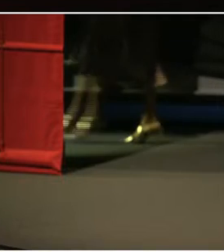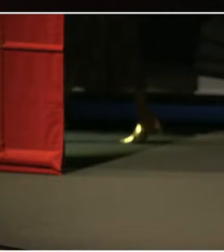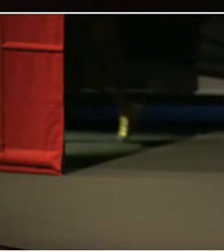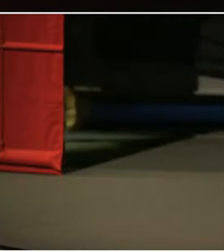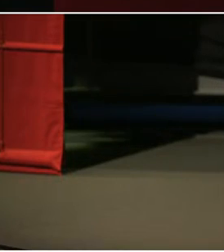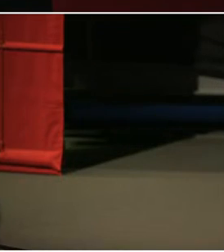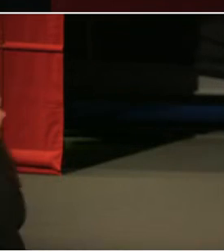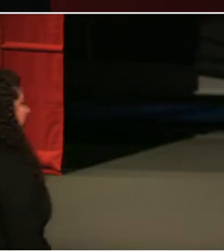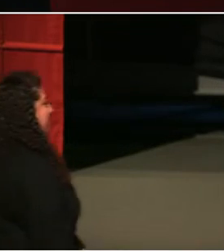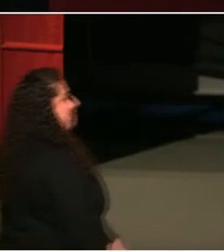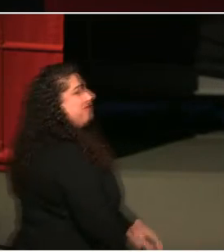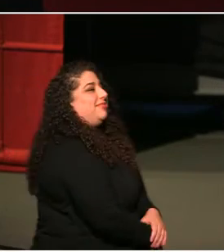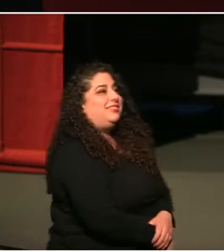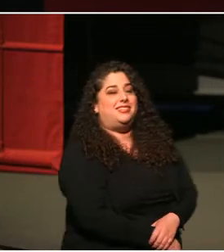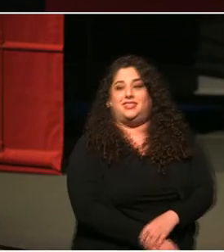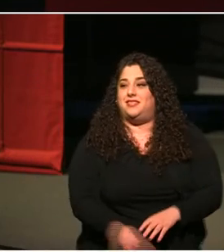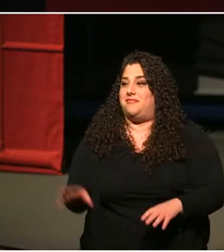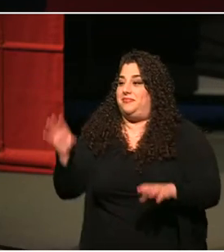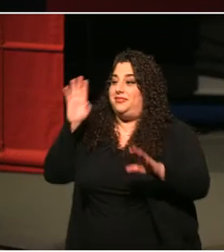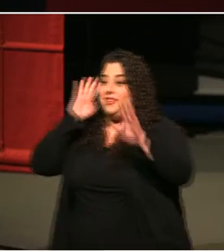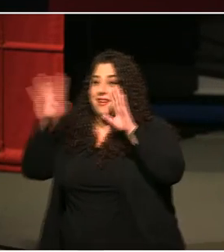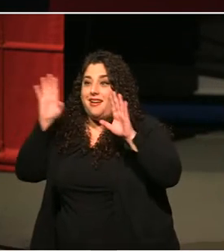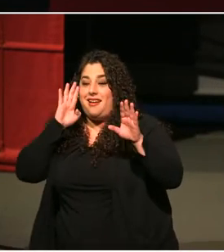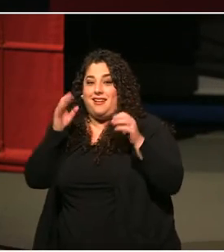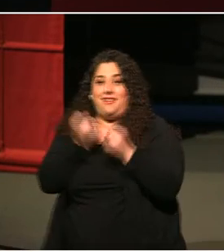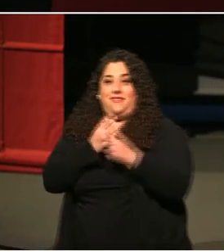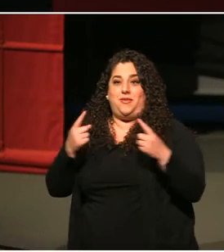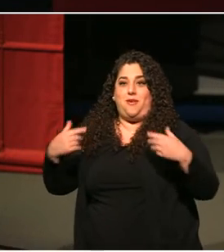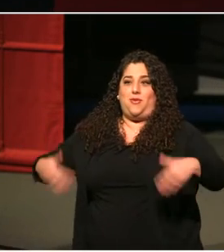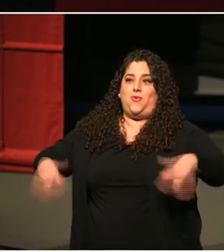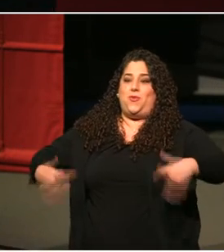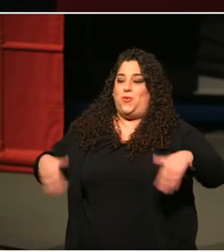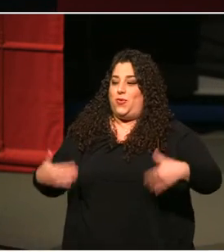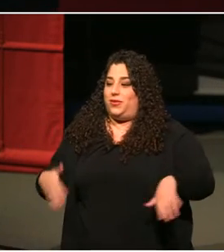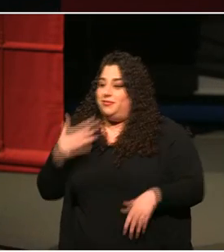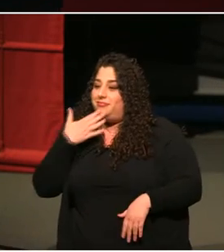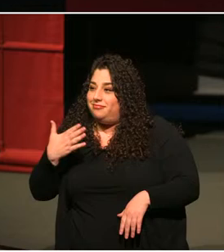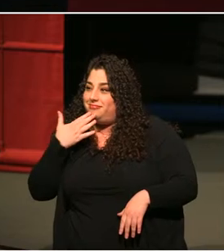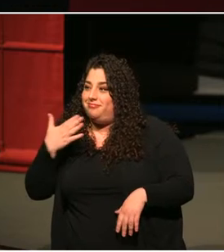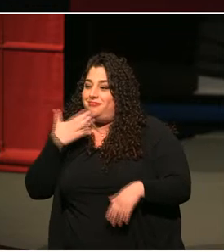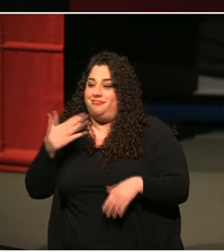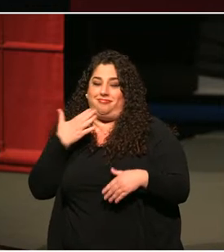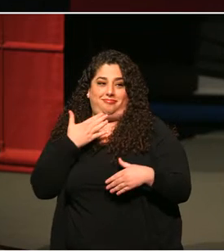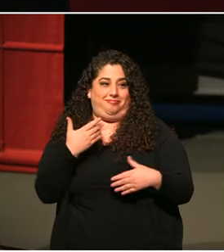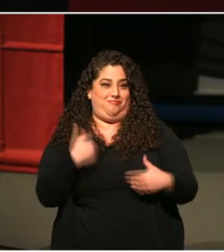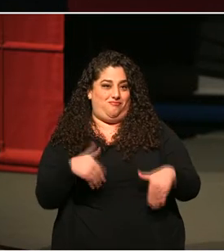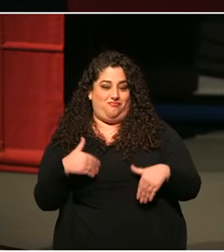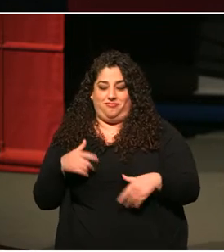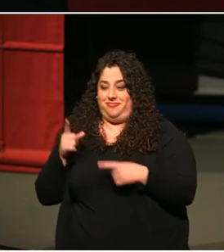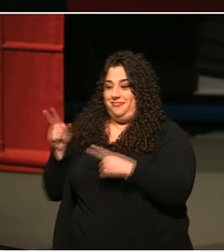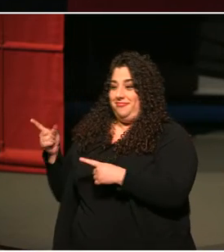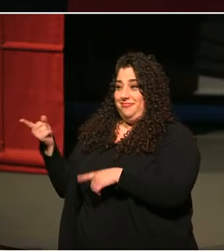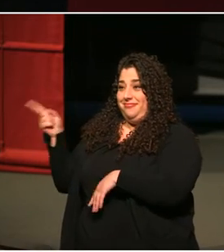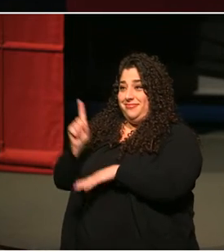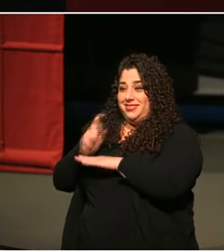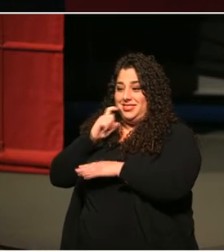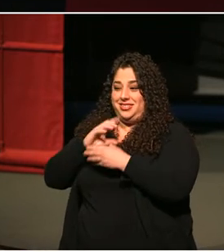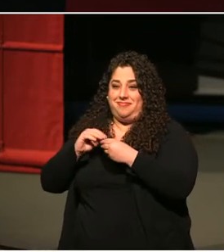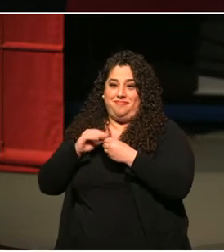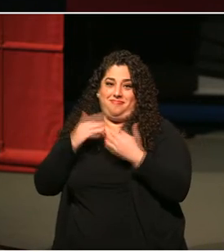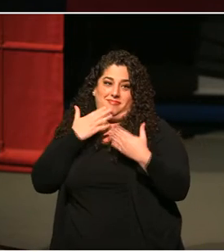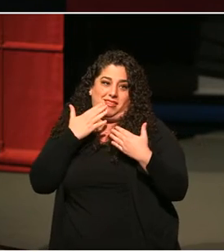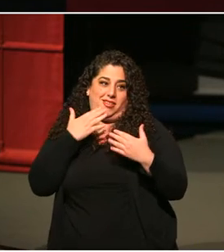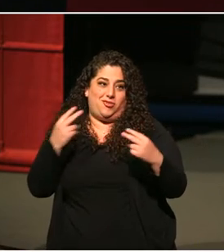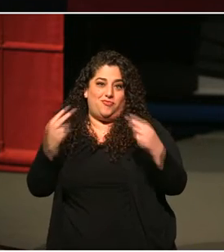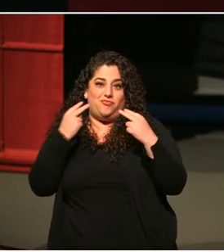Hi, everyone. Thank you so much for joining us tonight. And thank you, Jacqueline, and everyone who